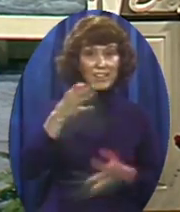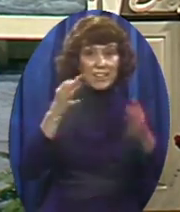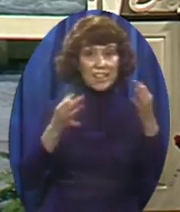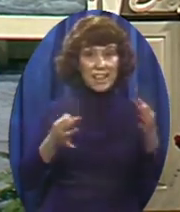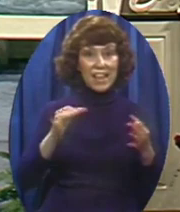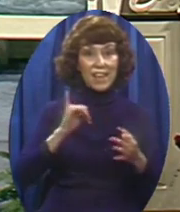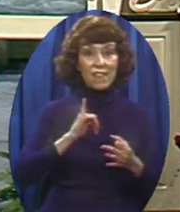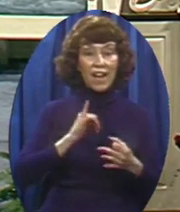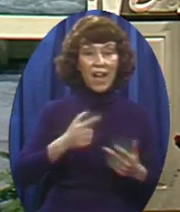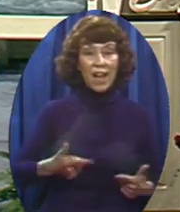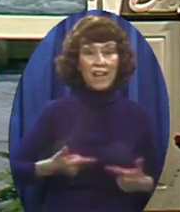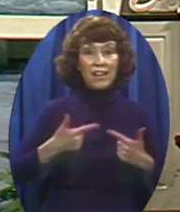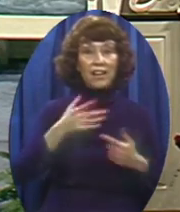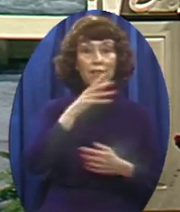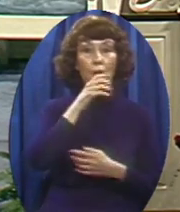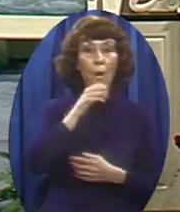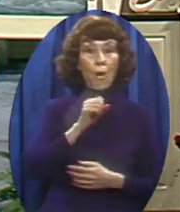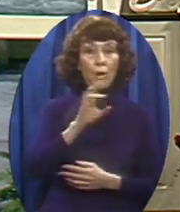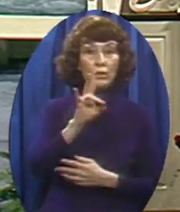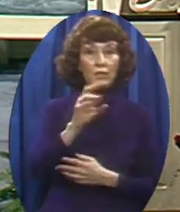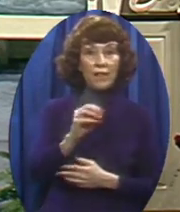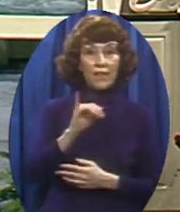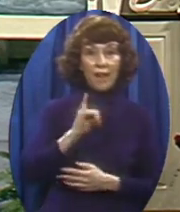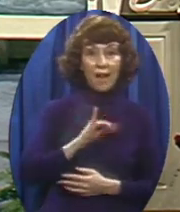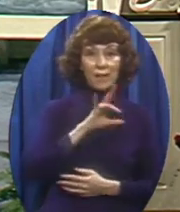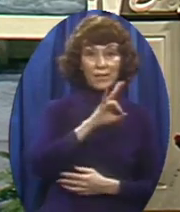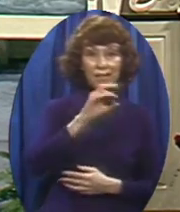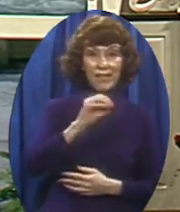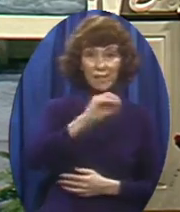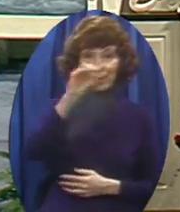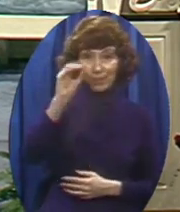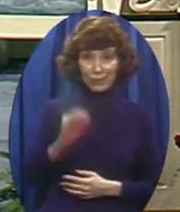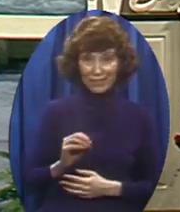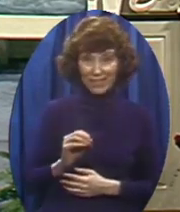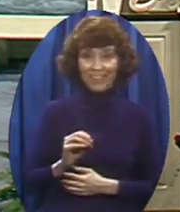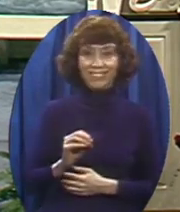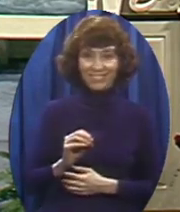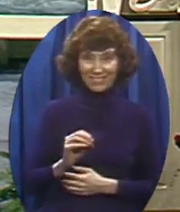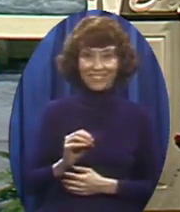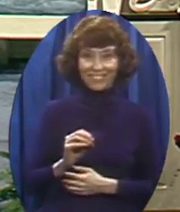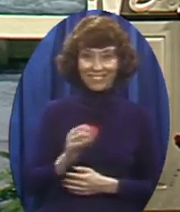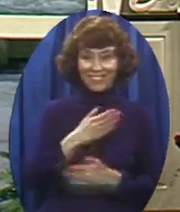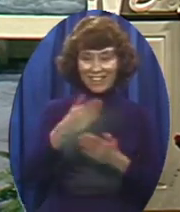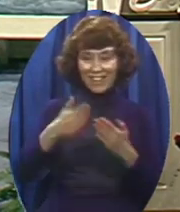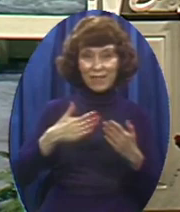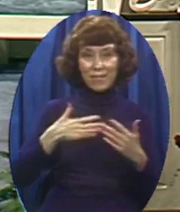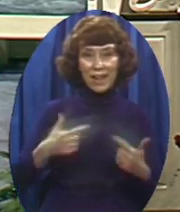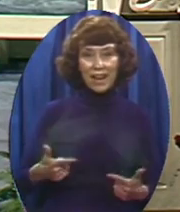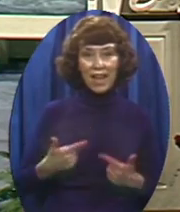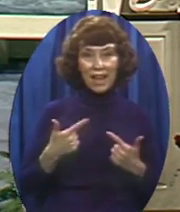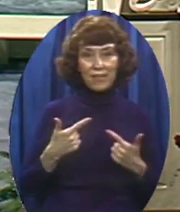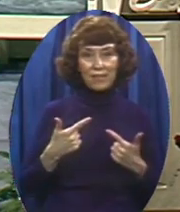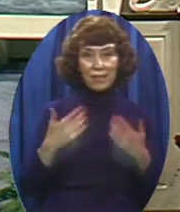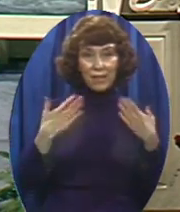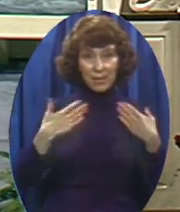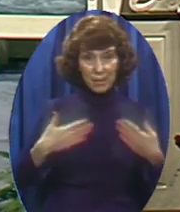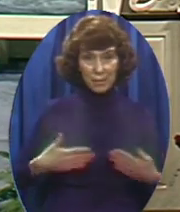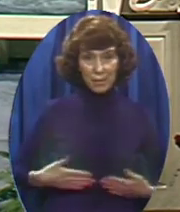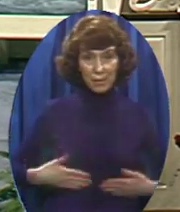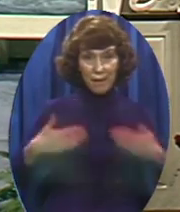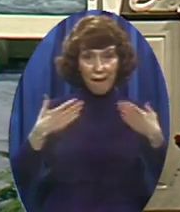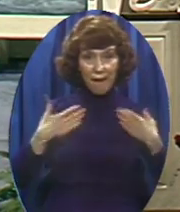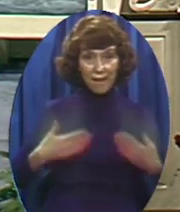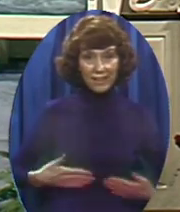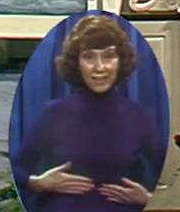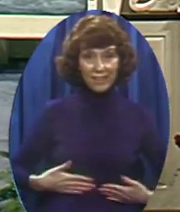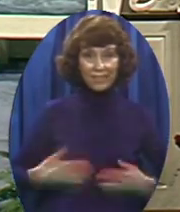70, I'm 70% along the way. That's simple arithmetic. And while the outward man perishes, the old body is going down. My wife